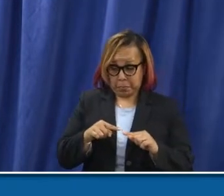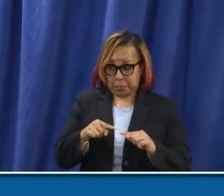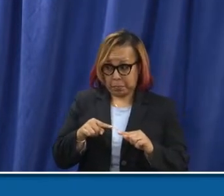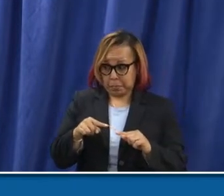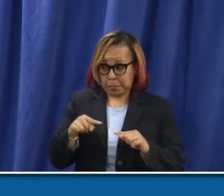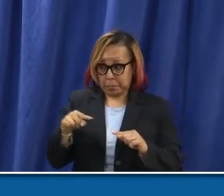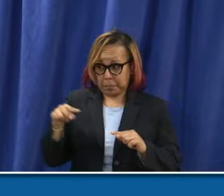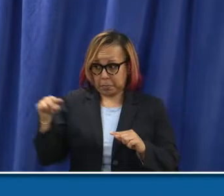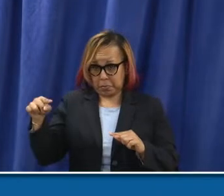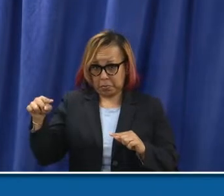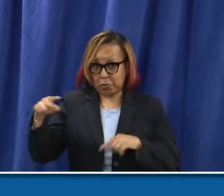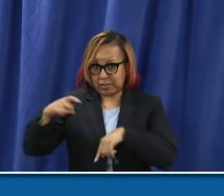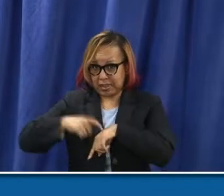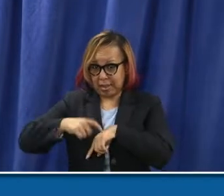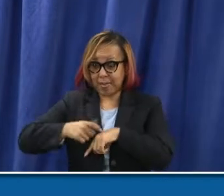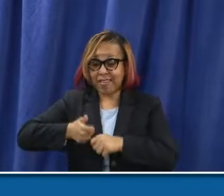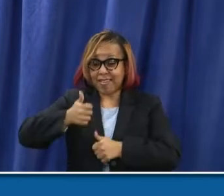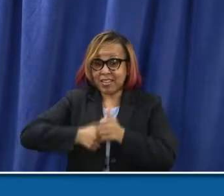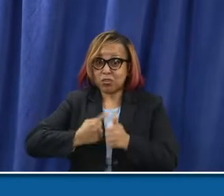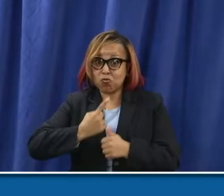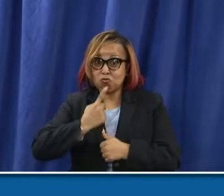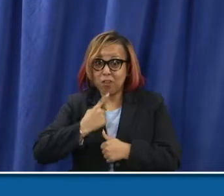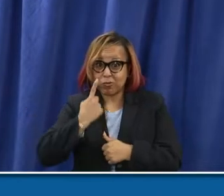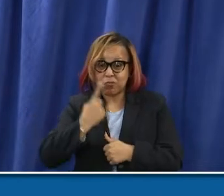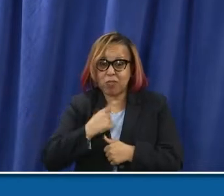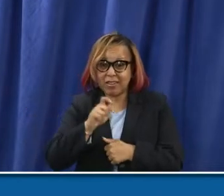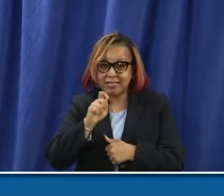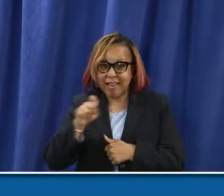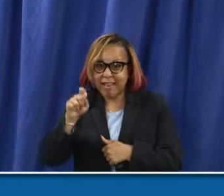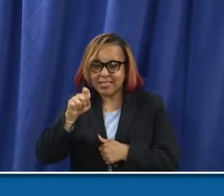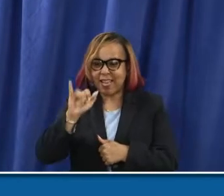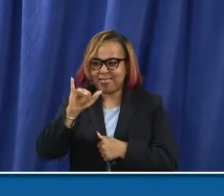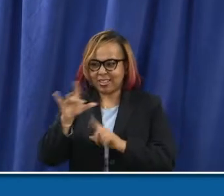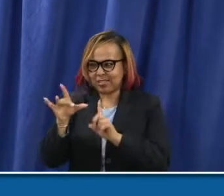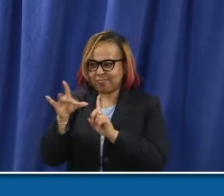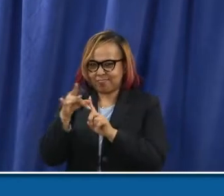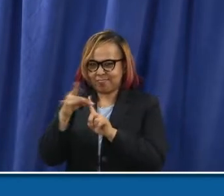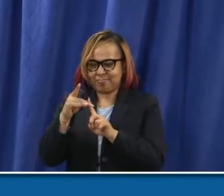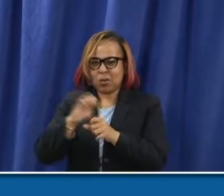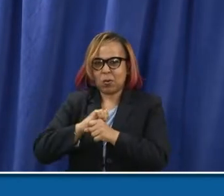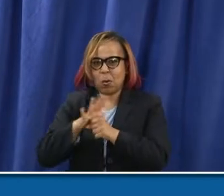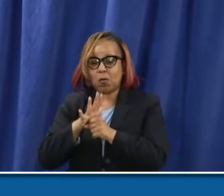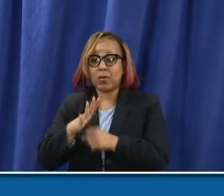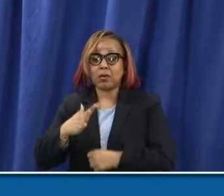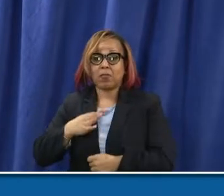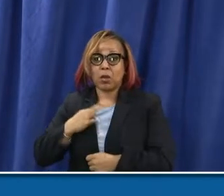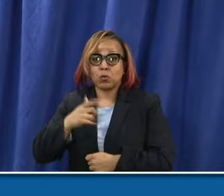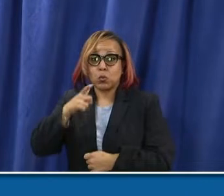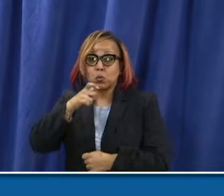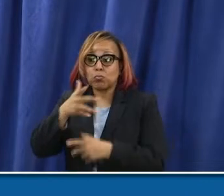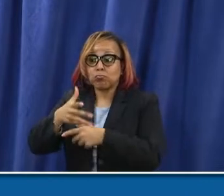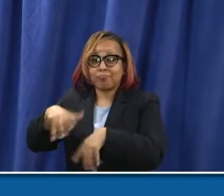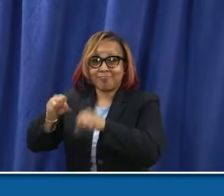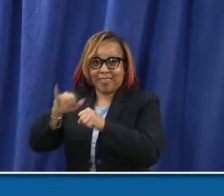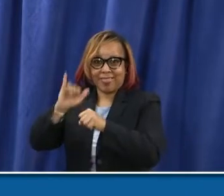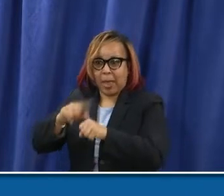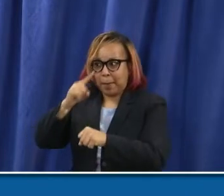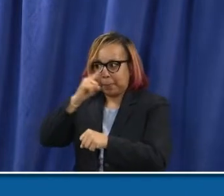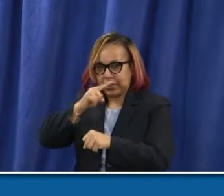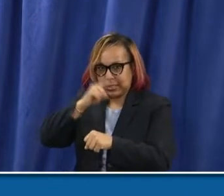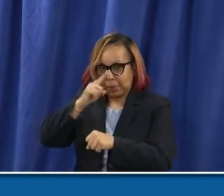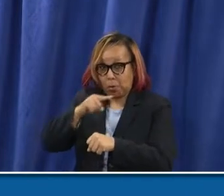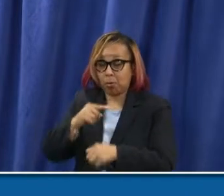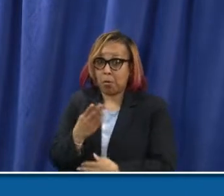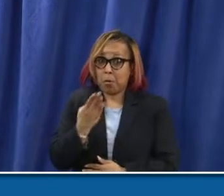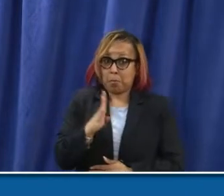over time. And each of those red dots are COVID cases in volunteers who received the placebo, and each of the